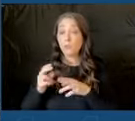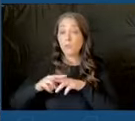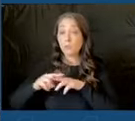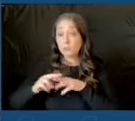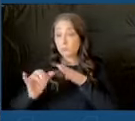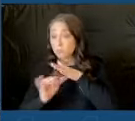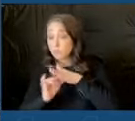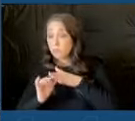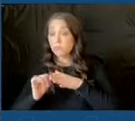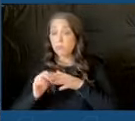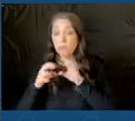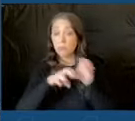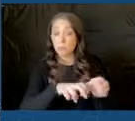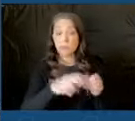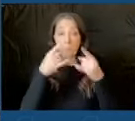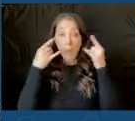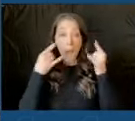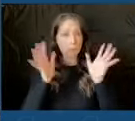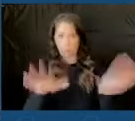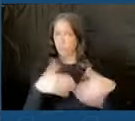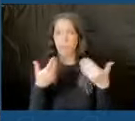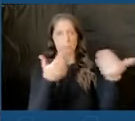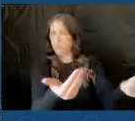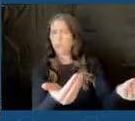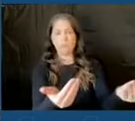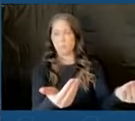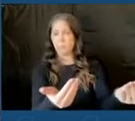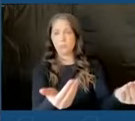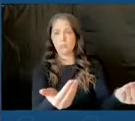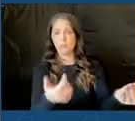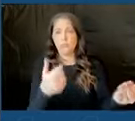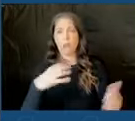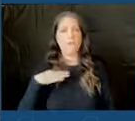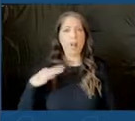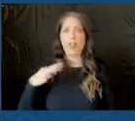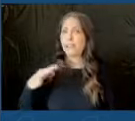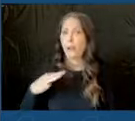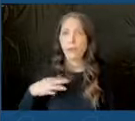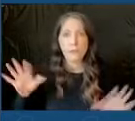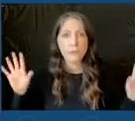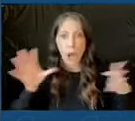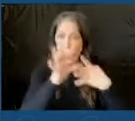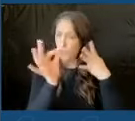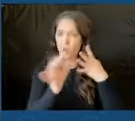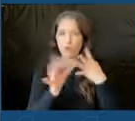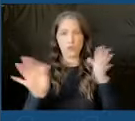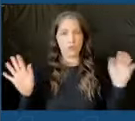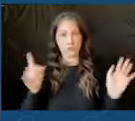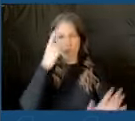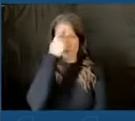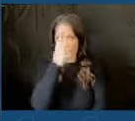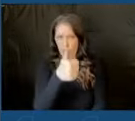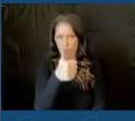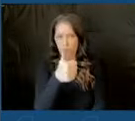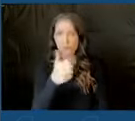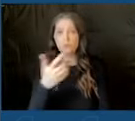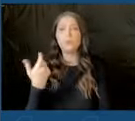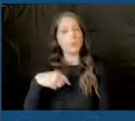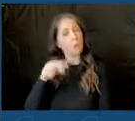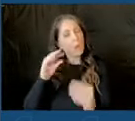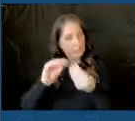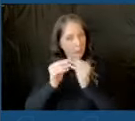mask again, there's no stopping them. This is so voluntary, it's optional, it's personal discretion. We've been watching the numbers.